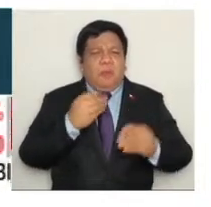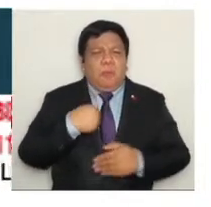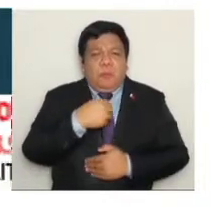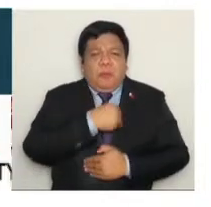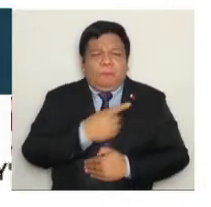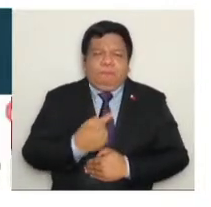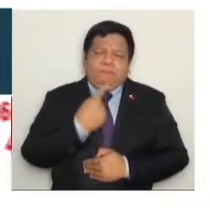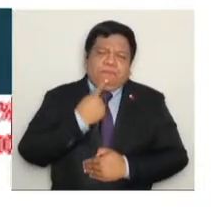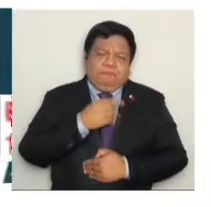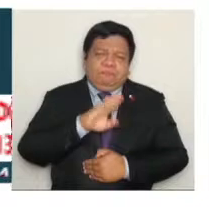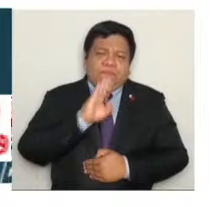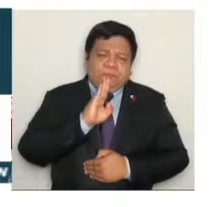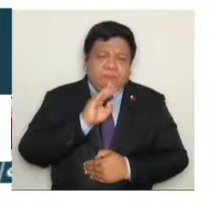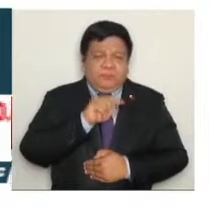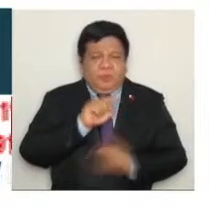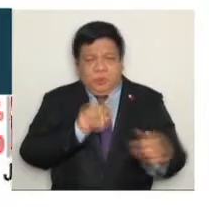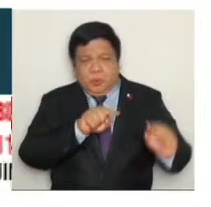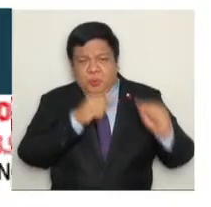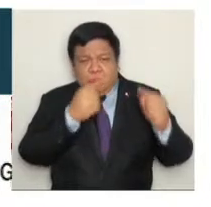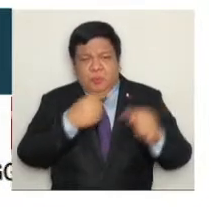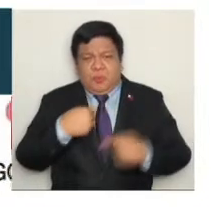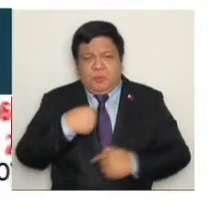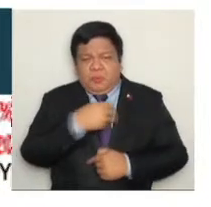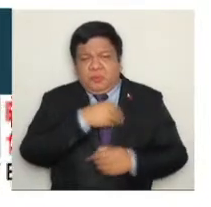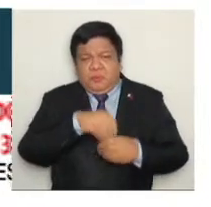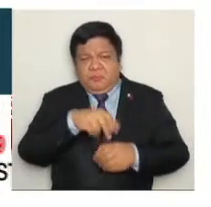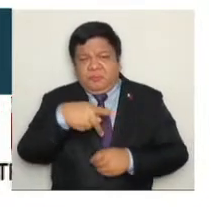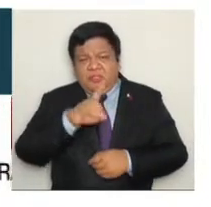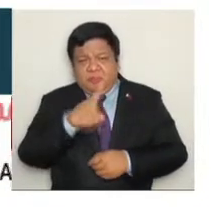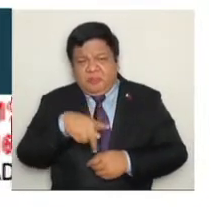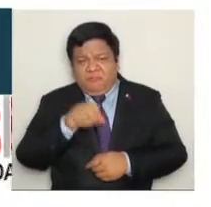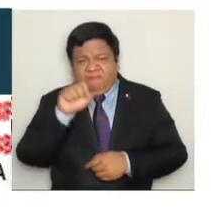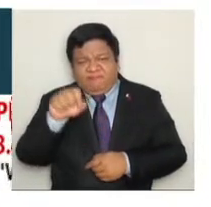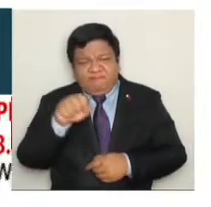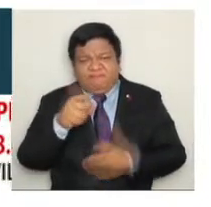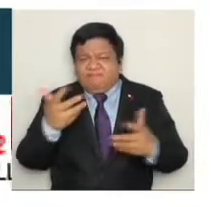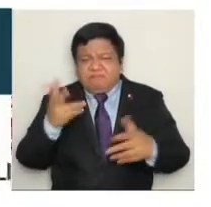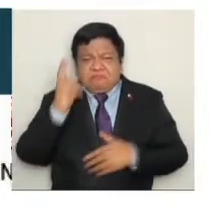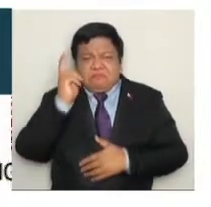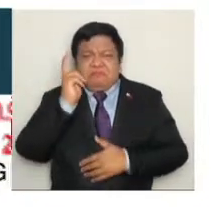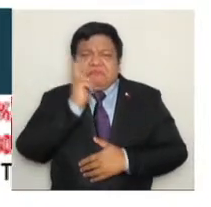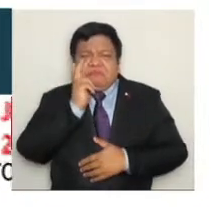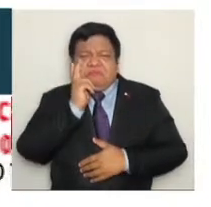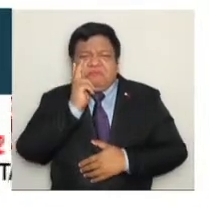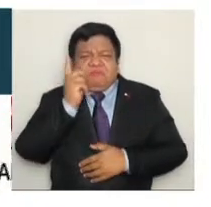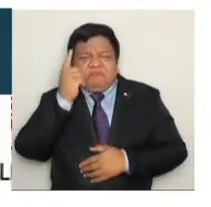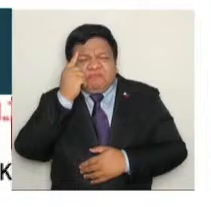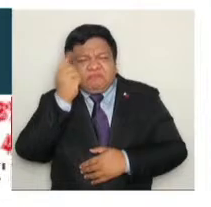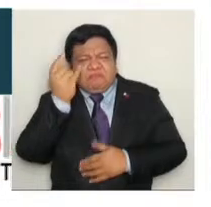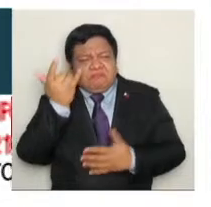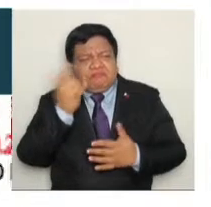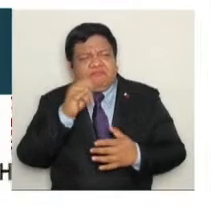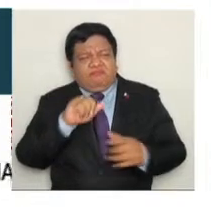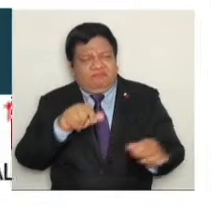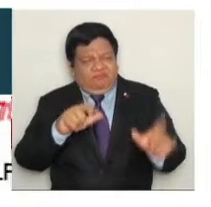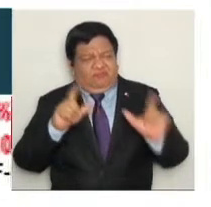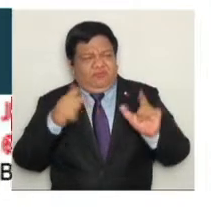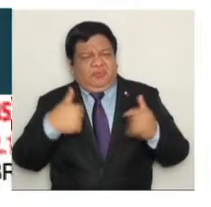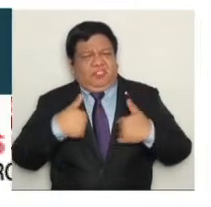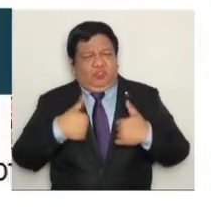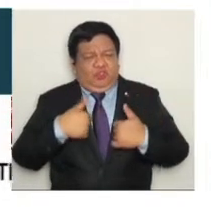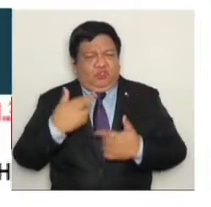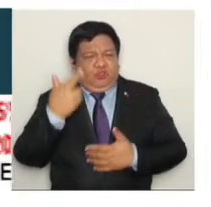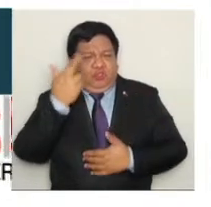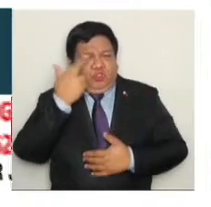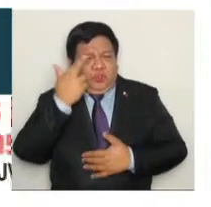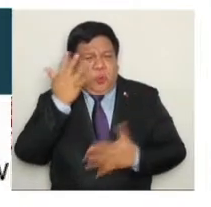are longstanding members of the party. What does the president think about him being the cause and the story? I